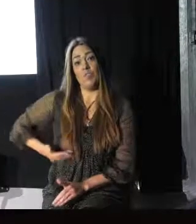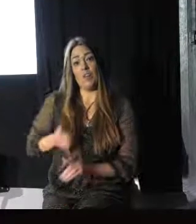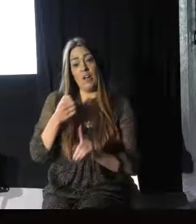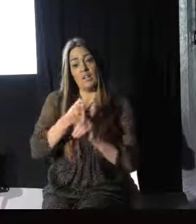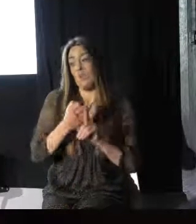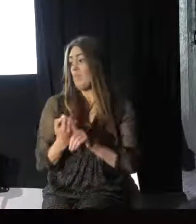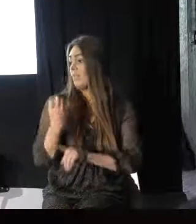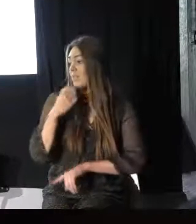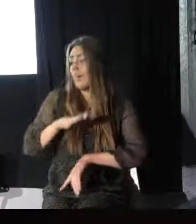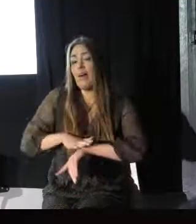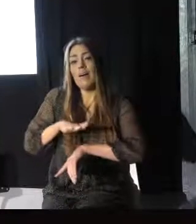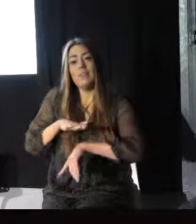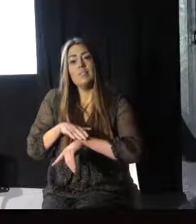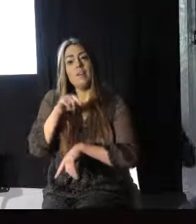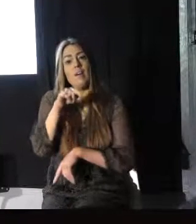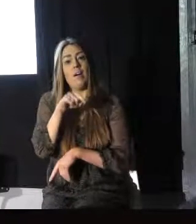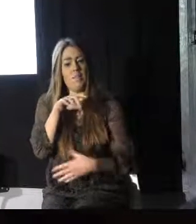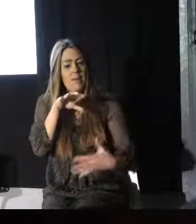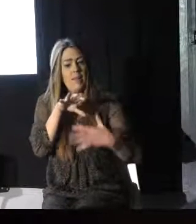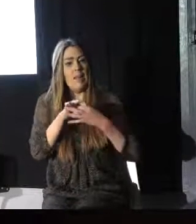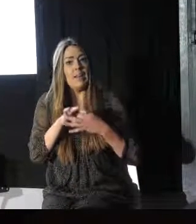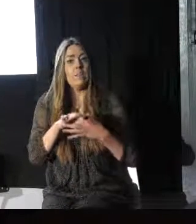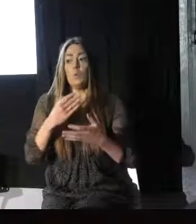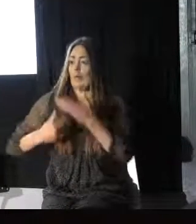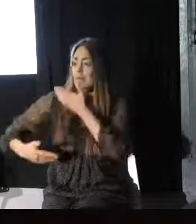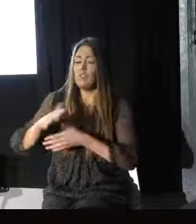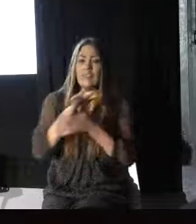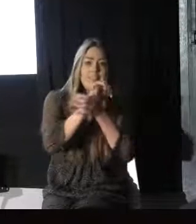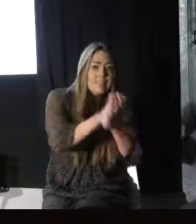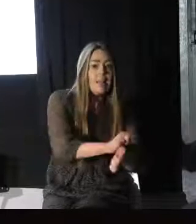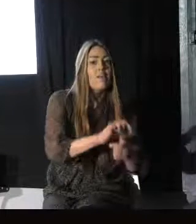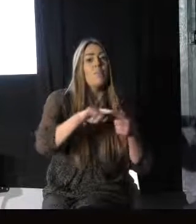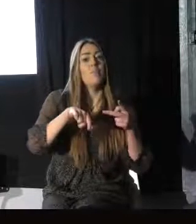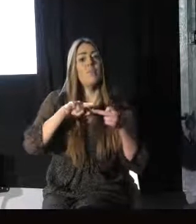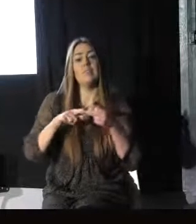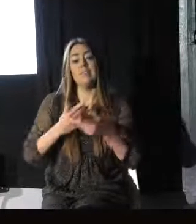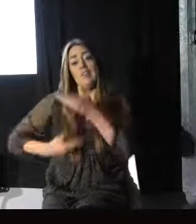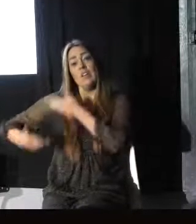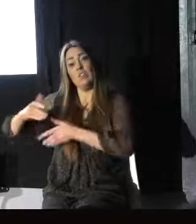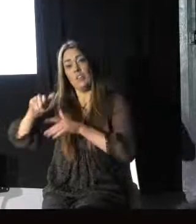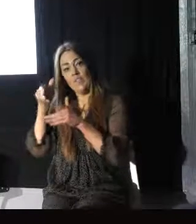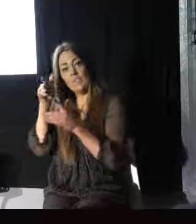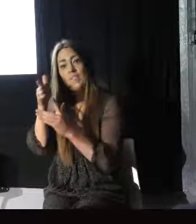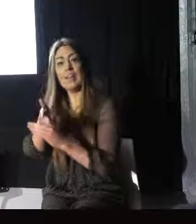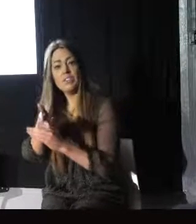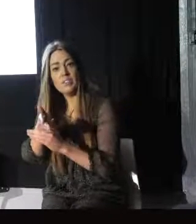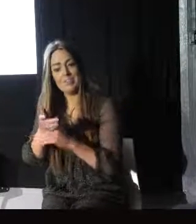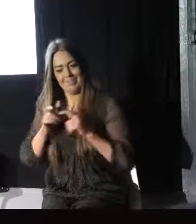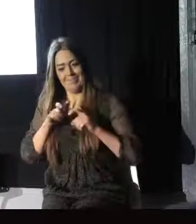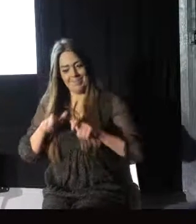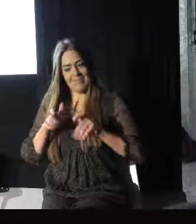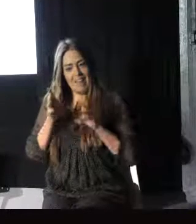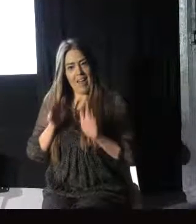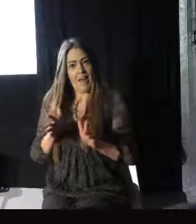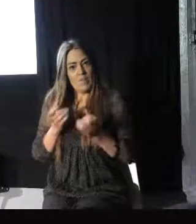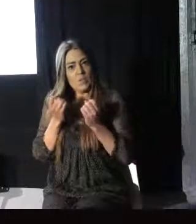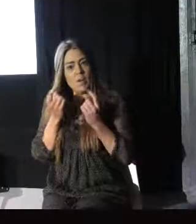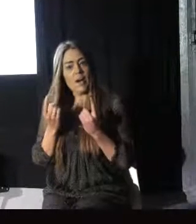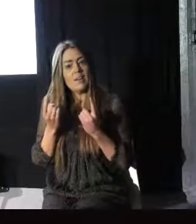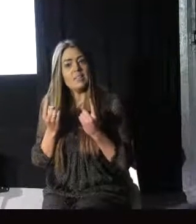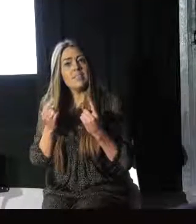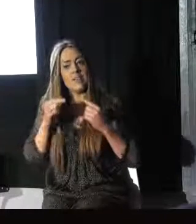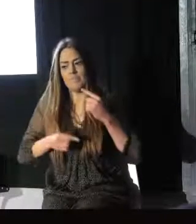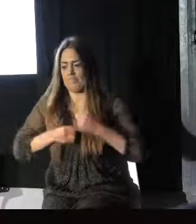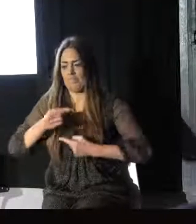that was being pointed to were histories of enslavement, histories of invasion. Today, we still have to come to terms with